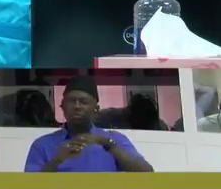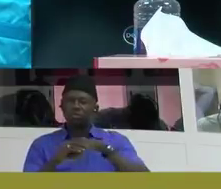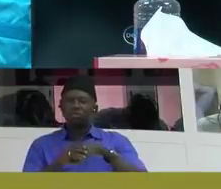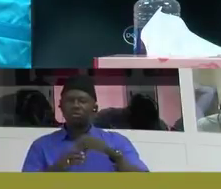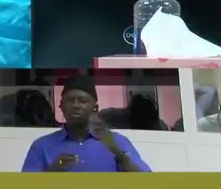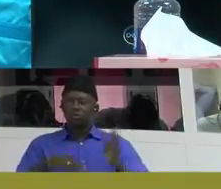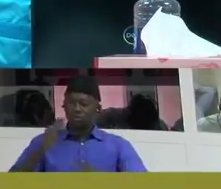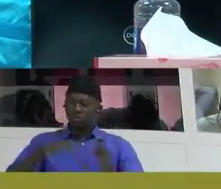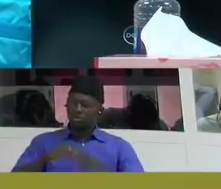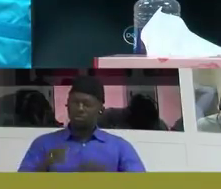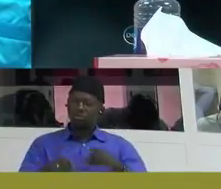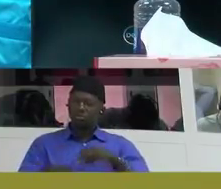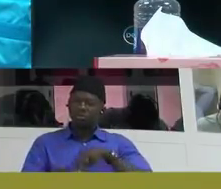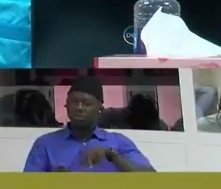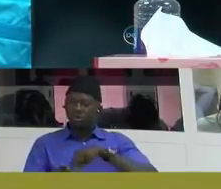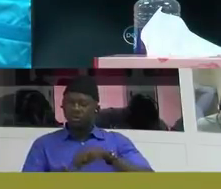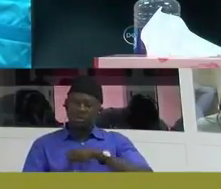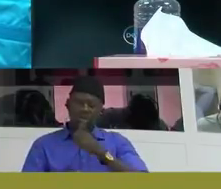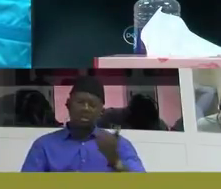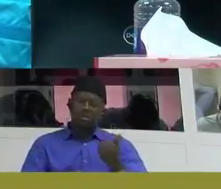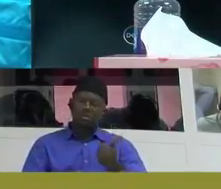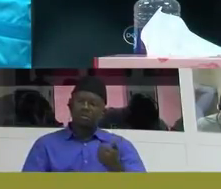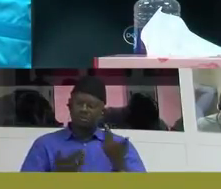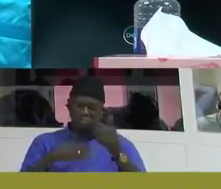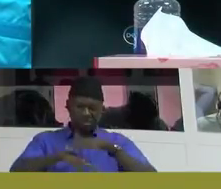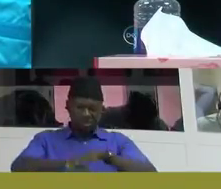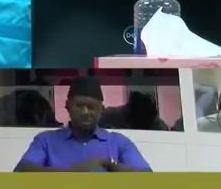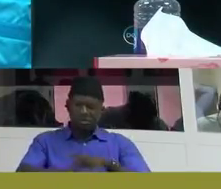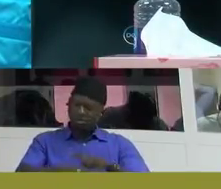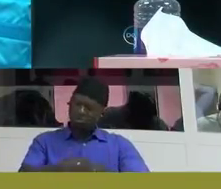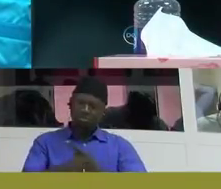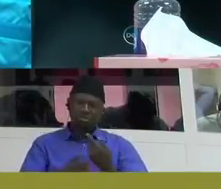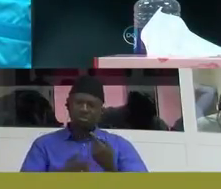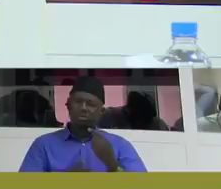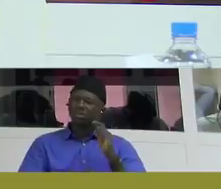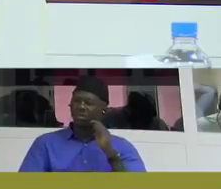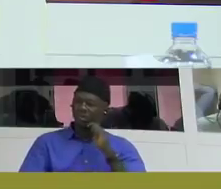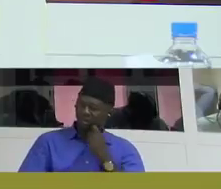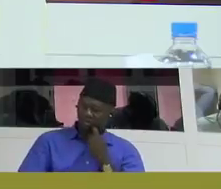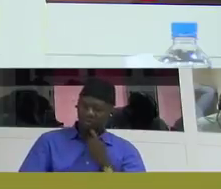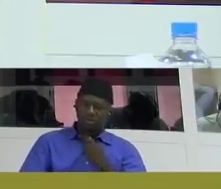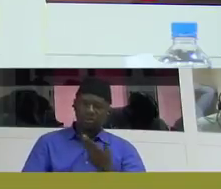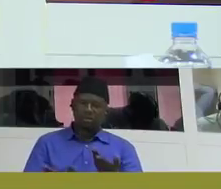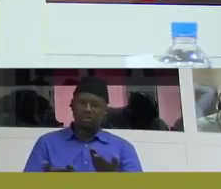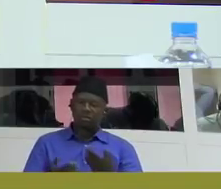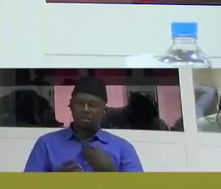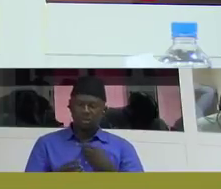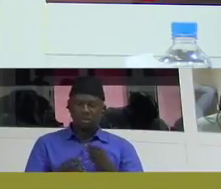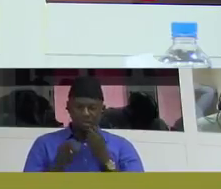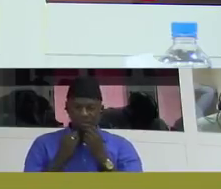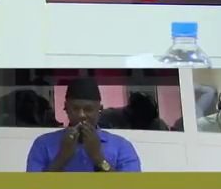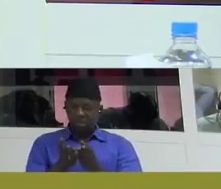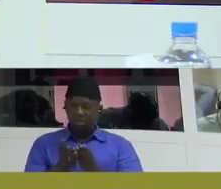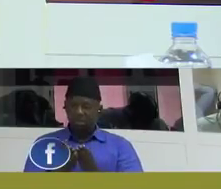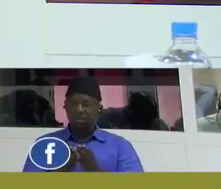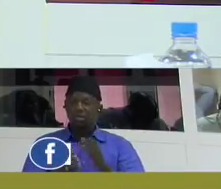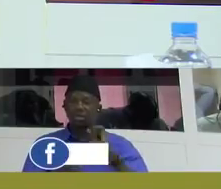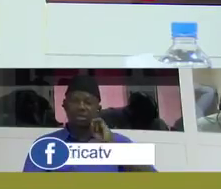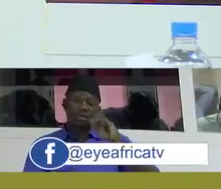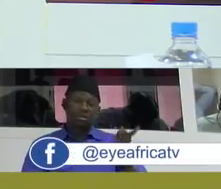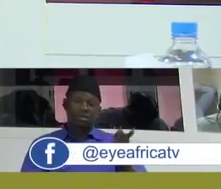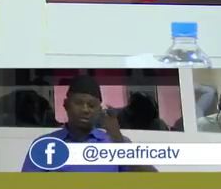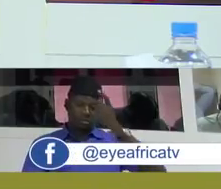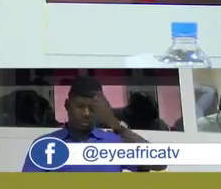music, and dance during the day or at night. And the release stated that the Office of the Inspector General of Police